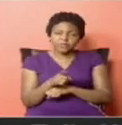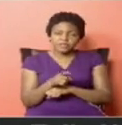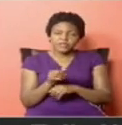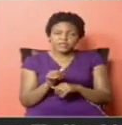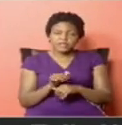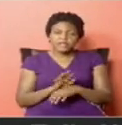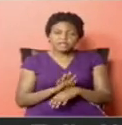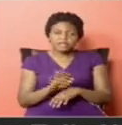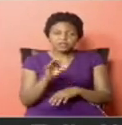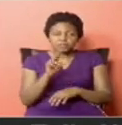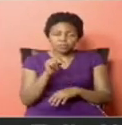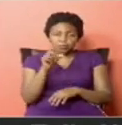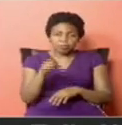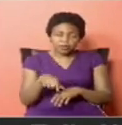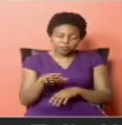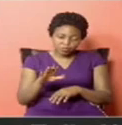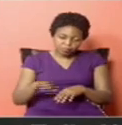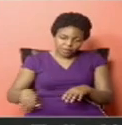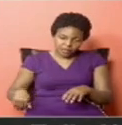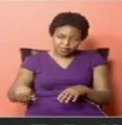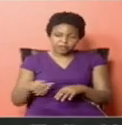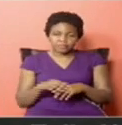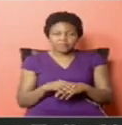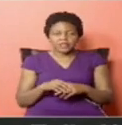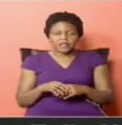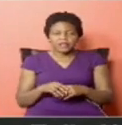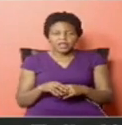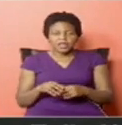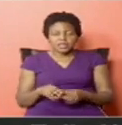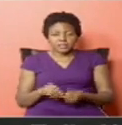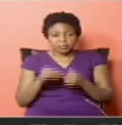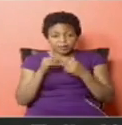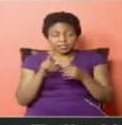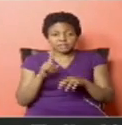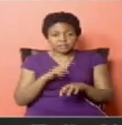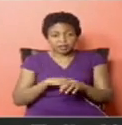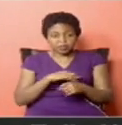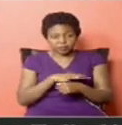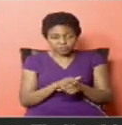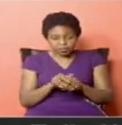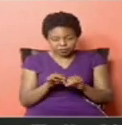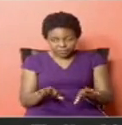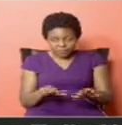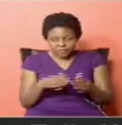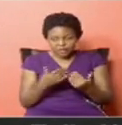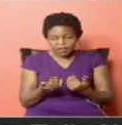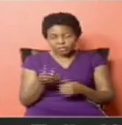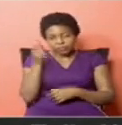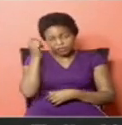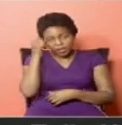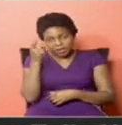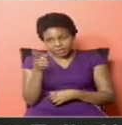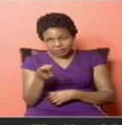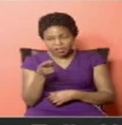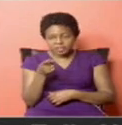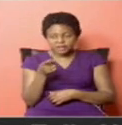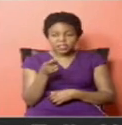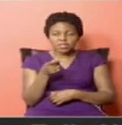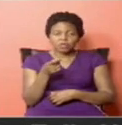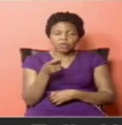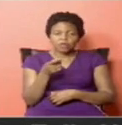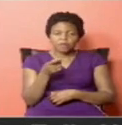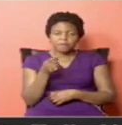no one behind, particularly in the context of the COVID-19. We understand that there might be possibility of a